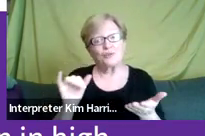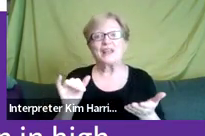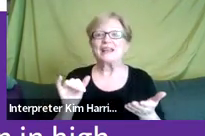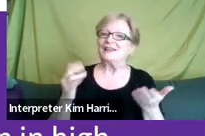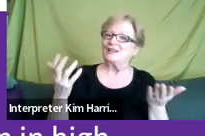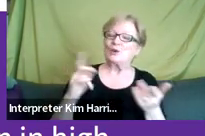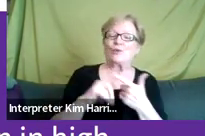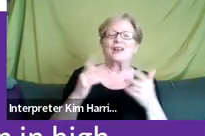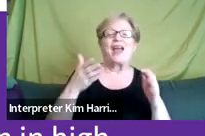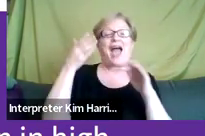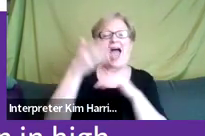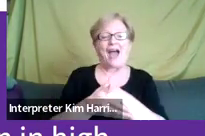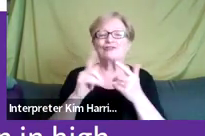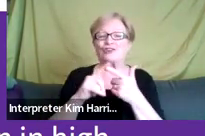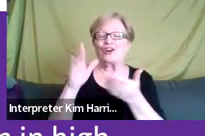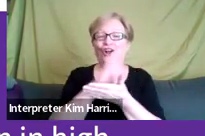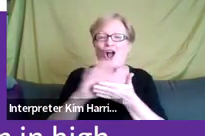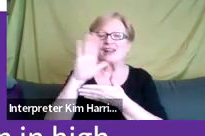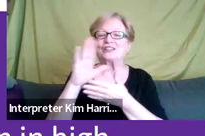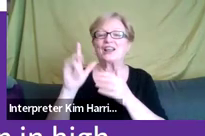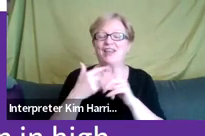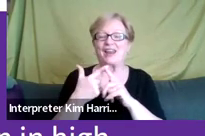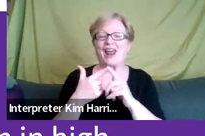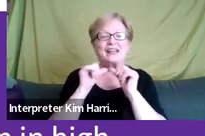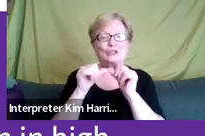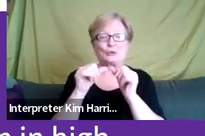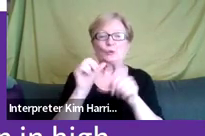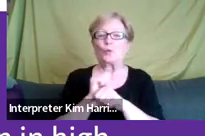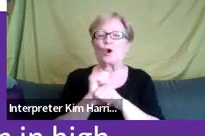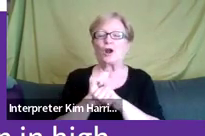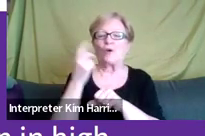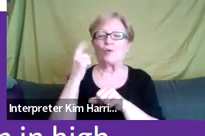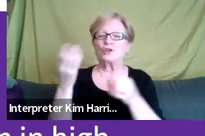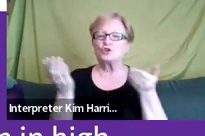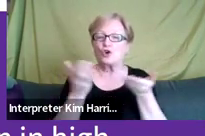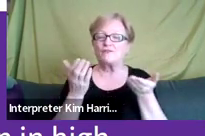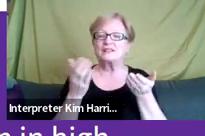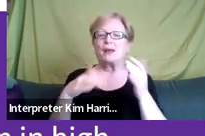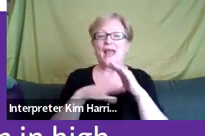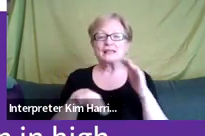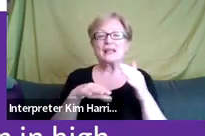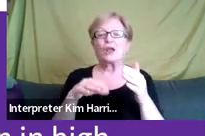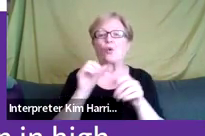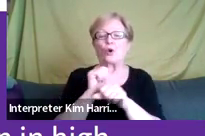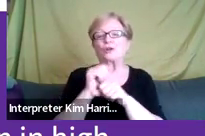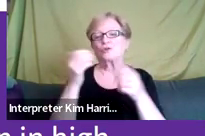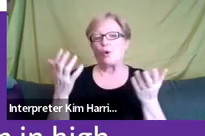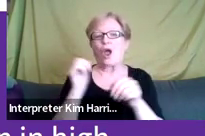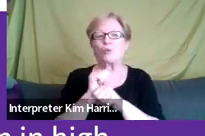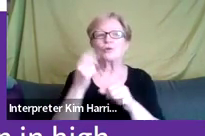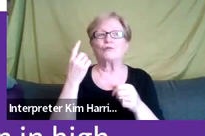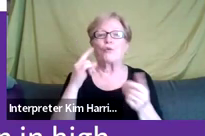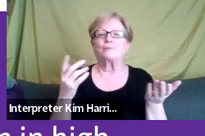college, I continued to work in service-based work. So I worked for